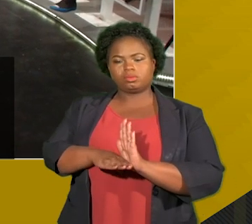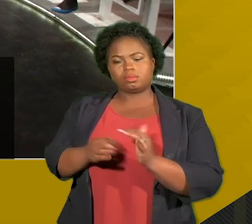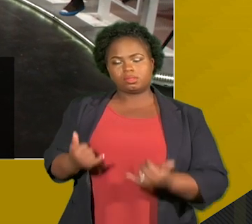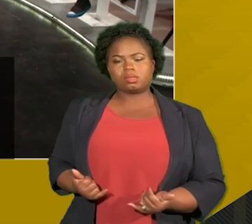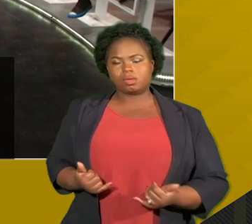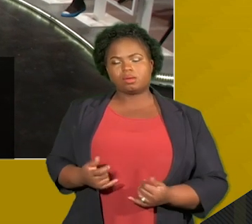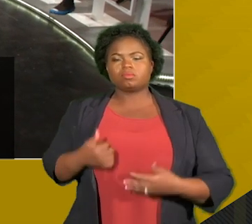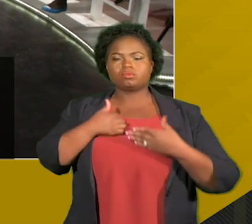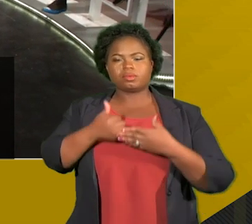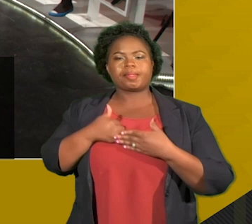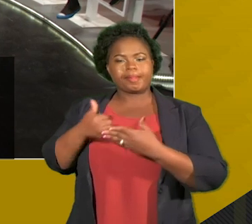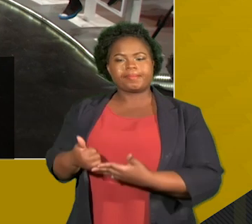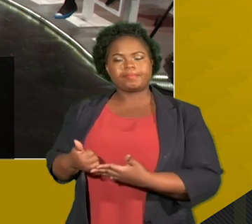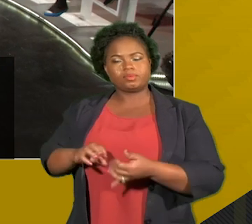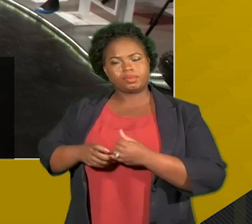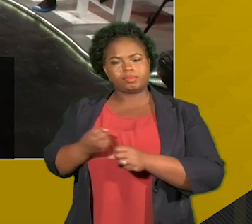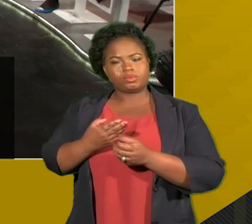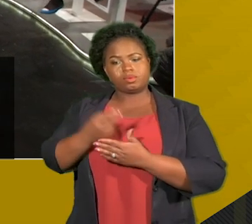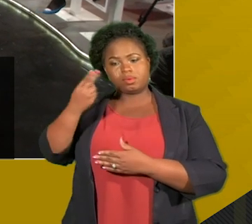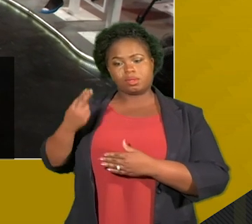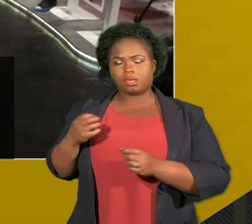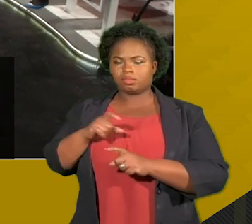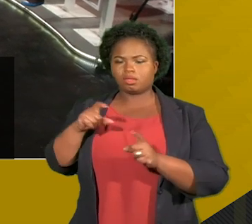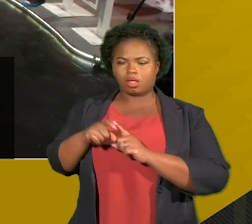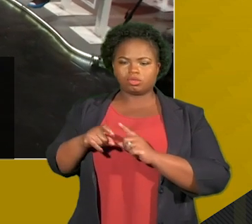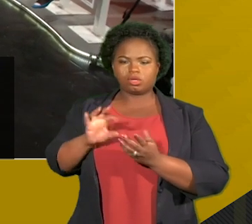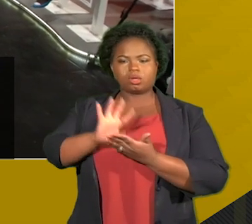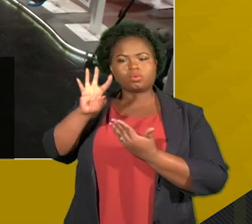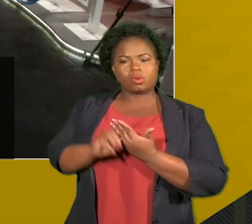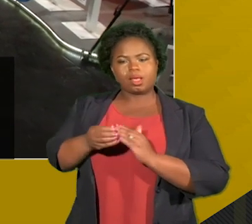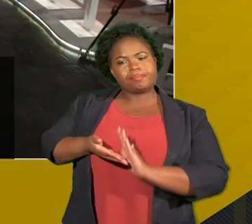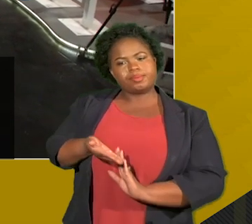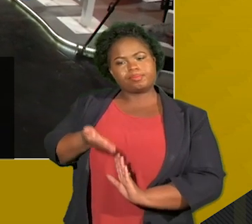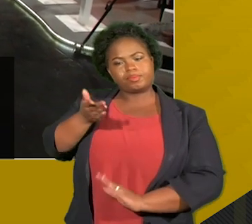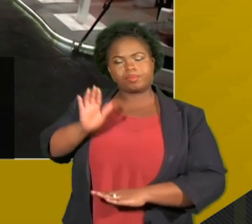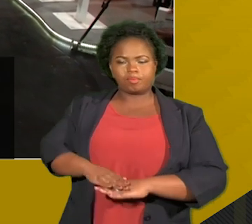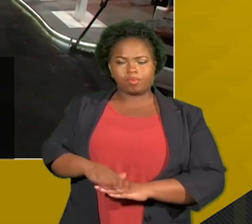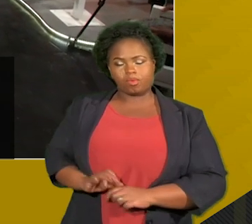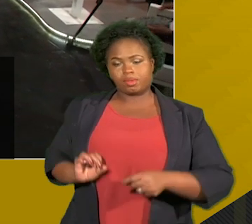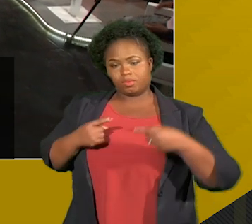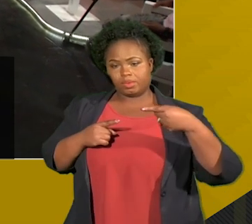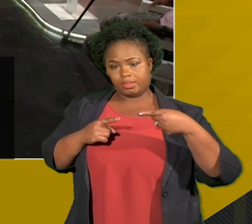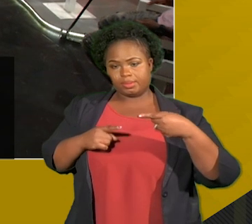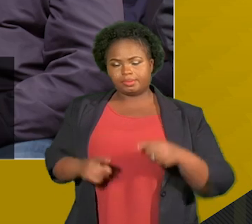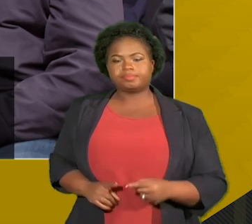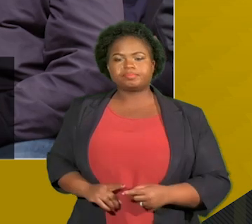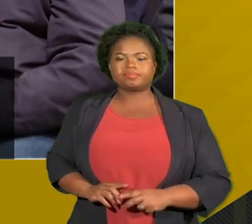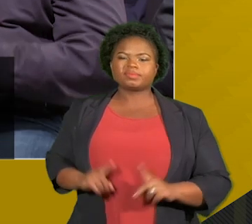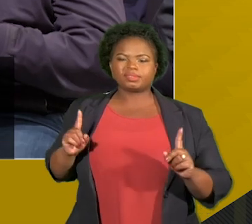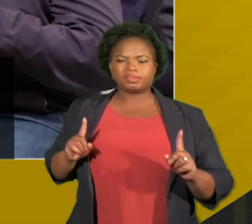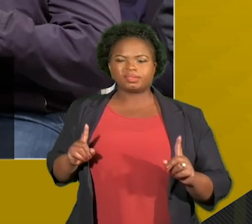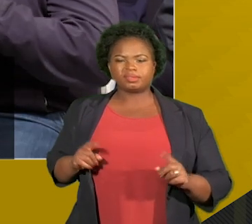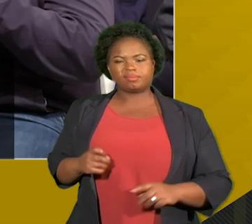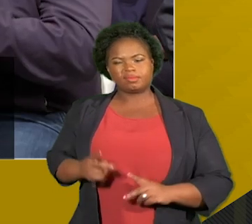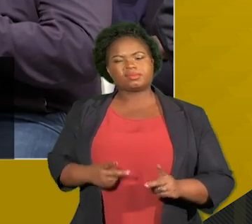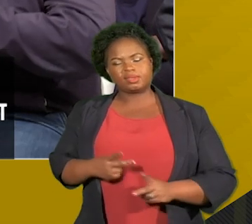introduced to help propel their arts and culture curriculum. So that's one point. But I would